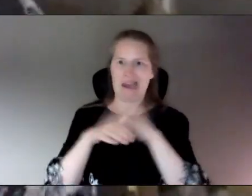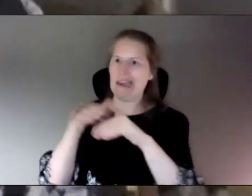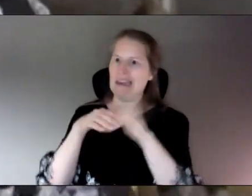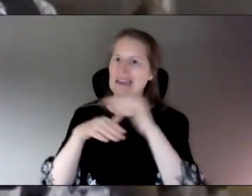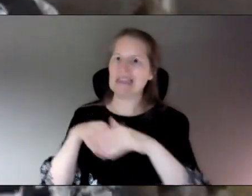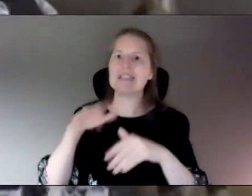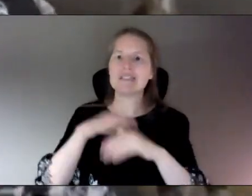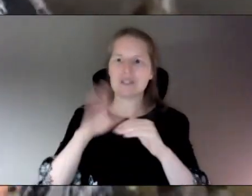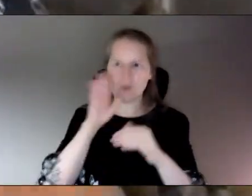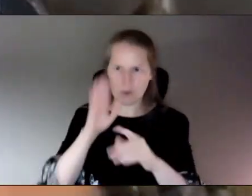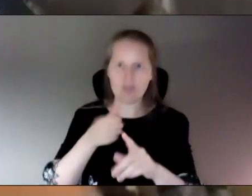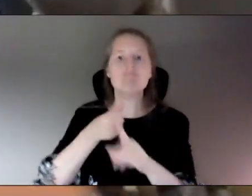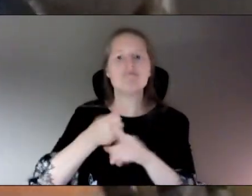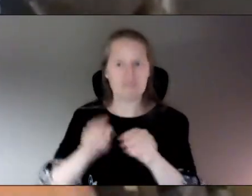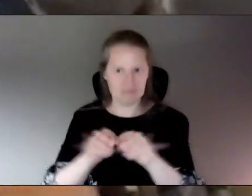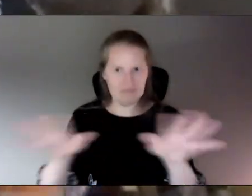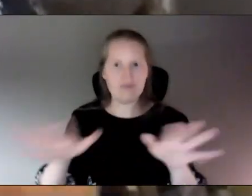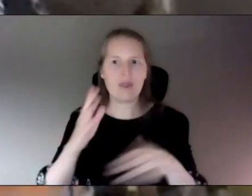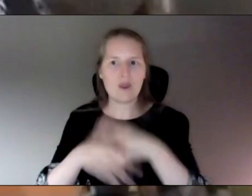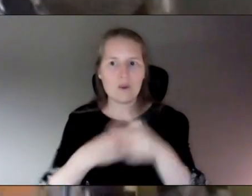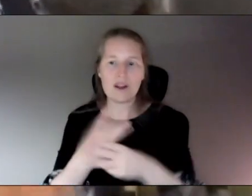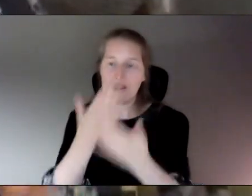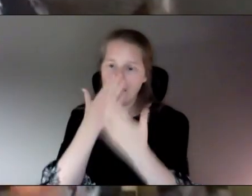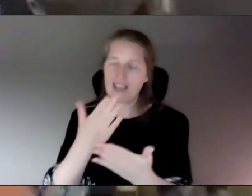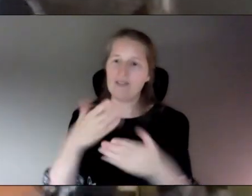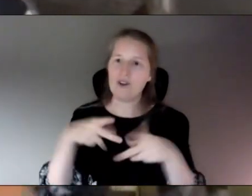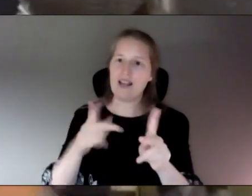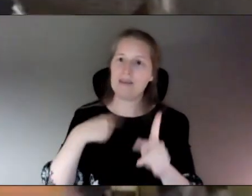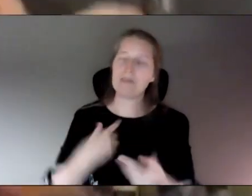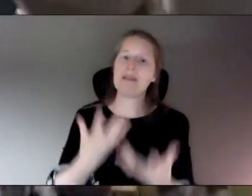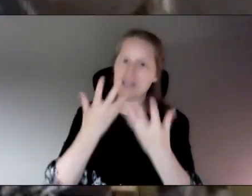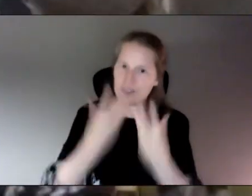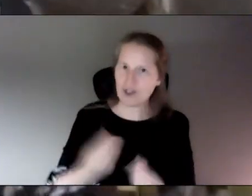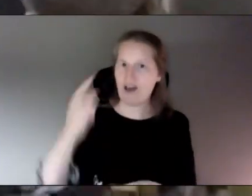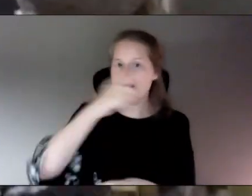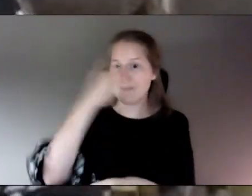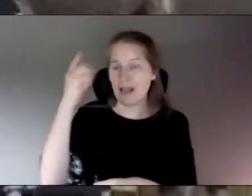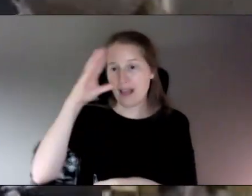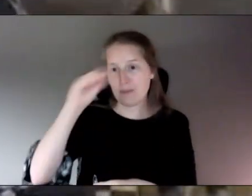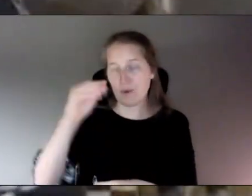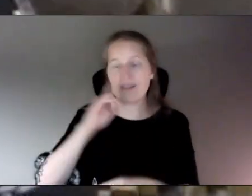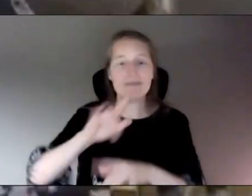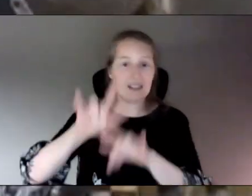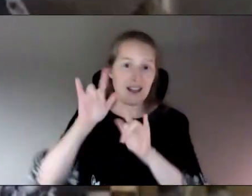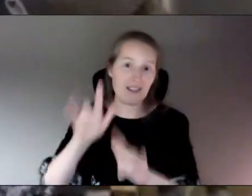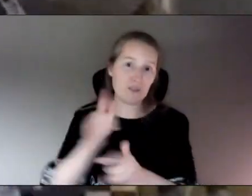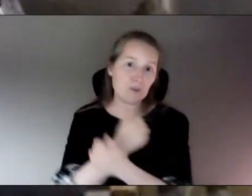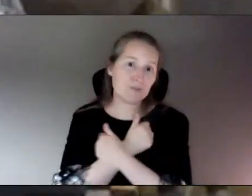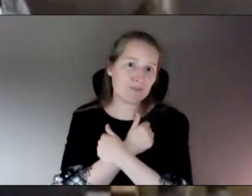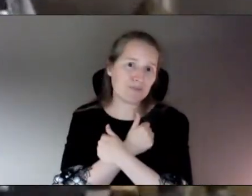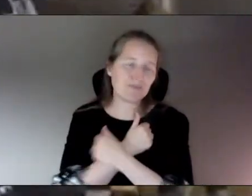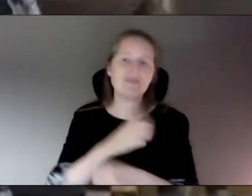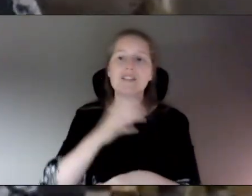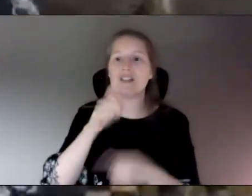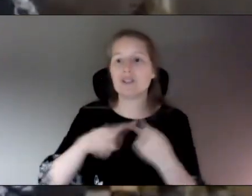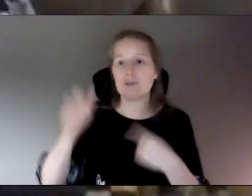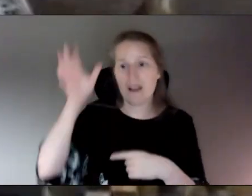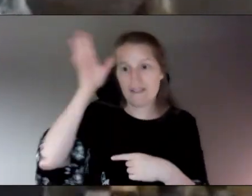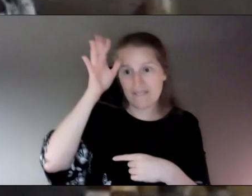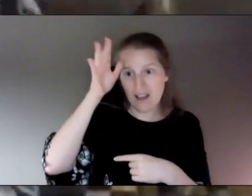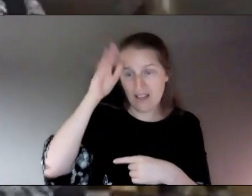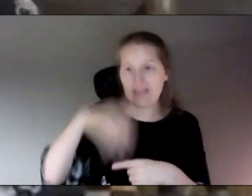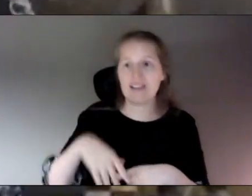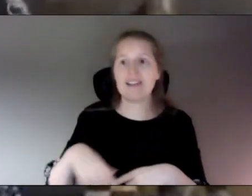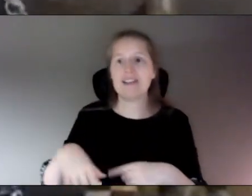world. Thank you for letting me be a soft Black boy. I love you. To my father, Volkmar Rena Visa,